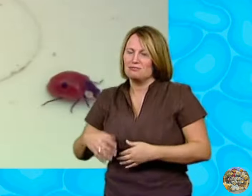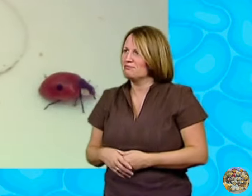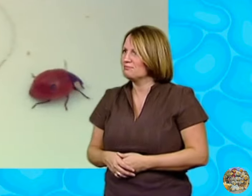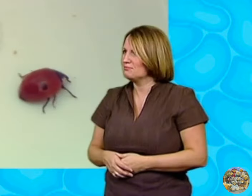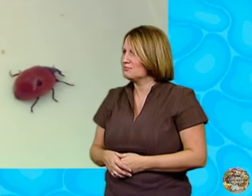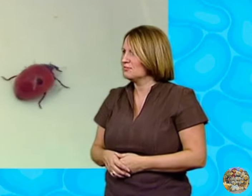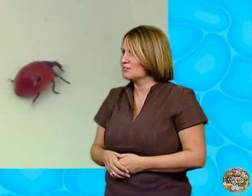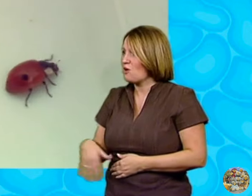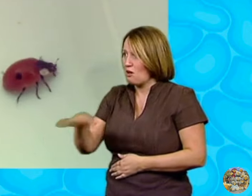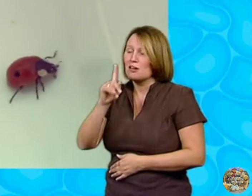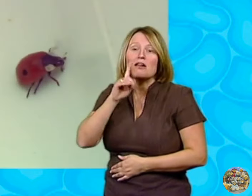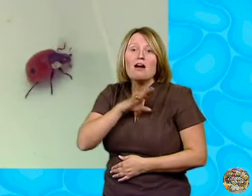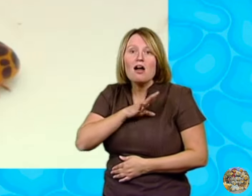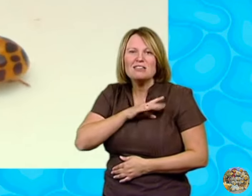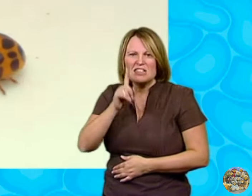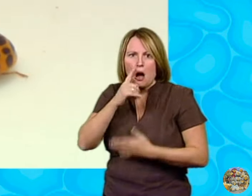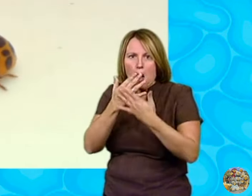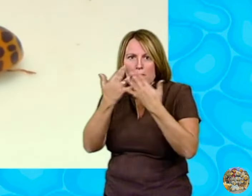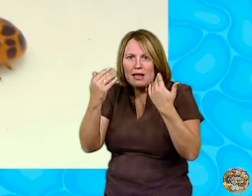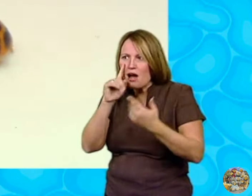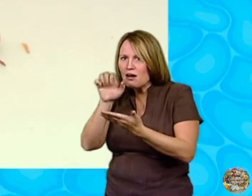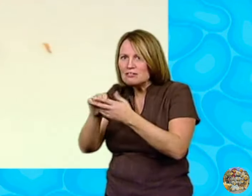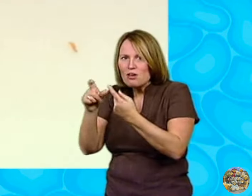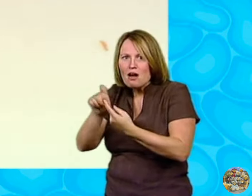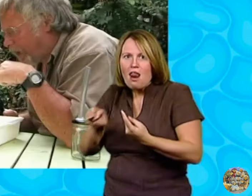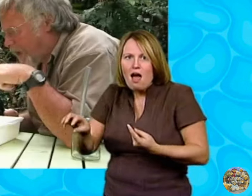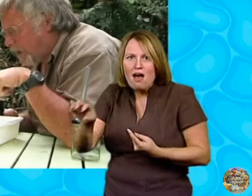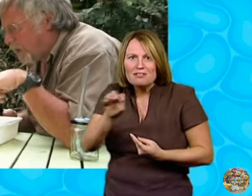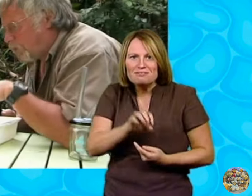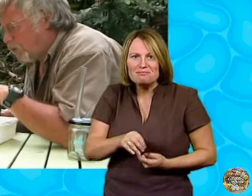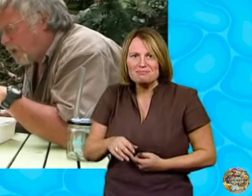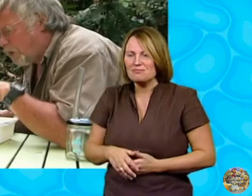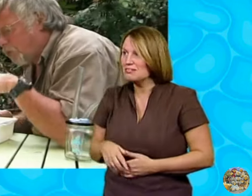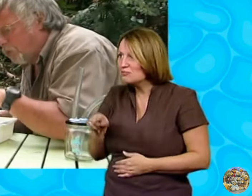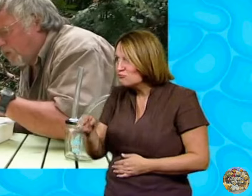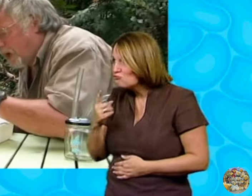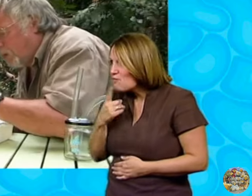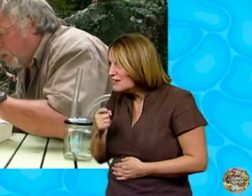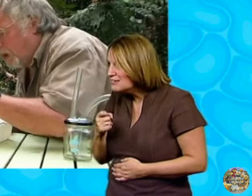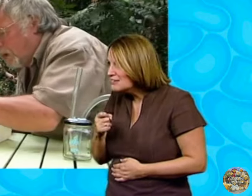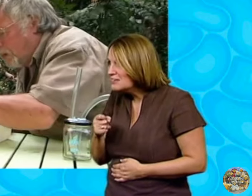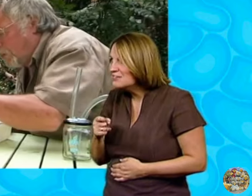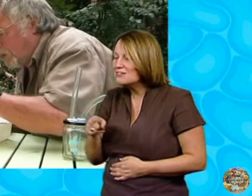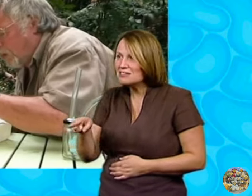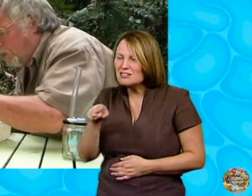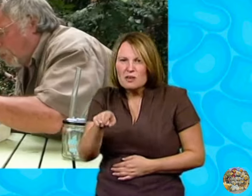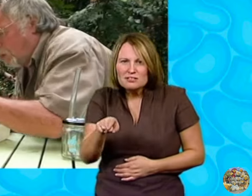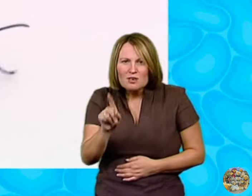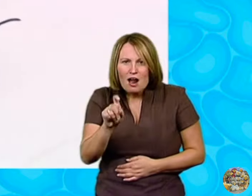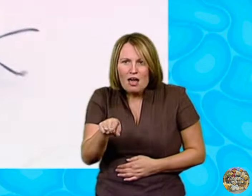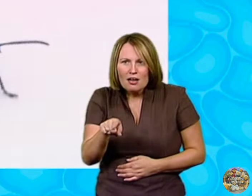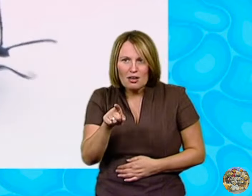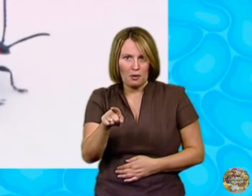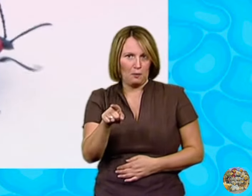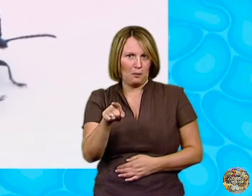So next time you're out in the garden, you have a look, see how many different colours you can find. Now, there's something else that's red over here. Have a look at this one.